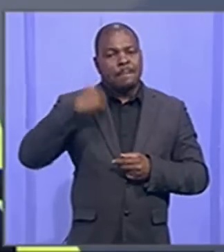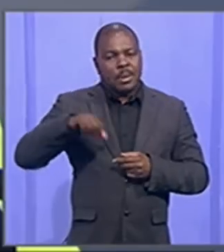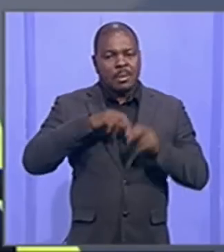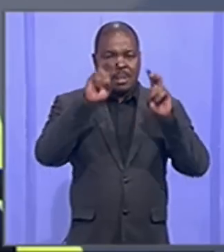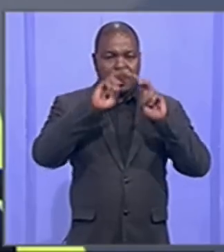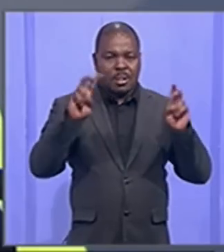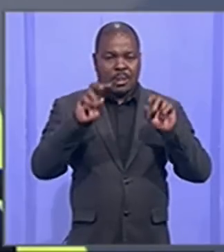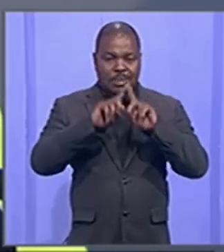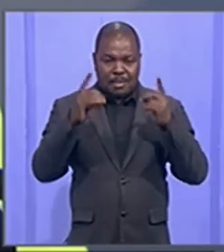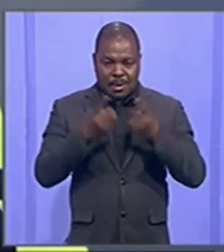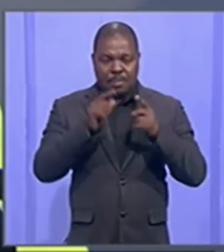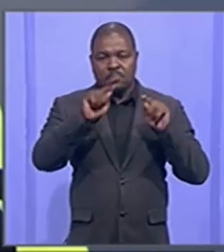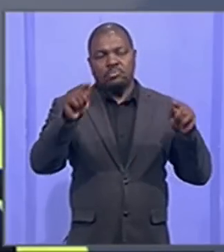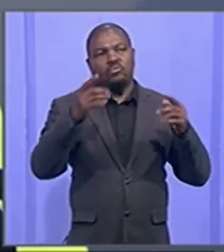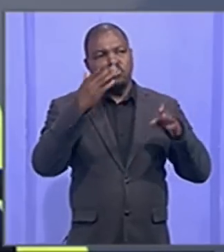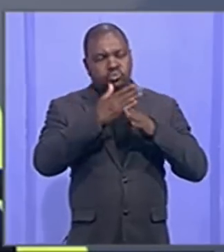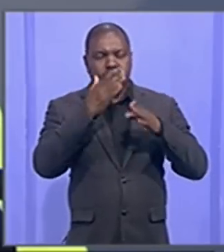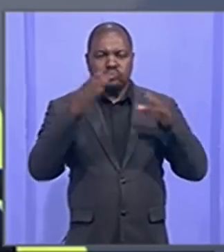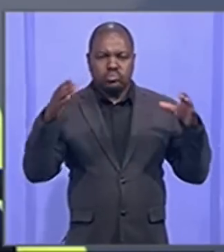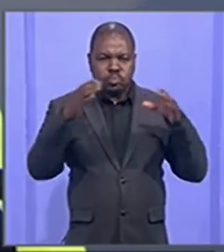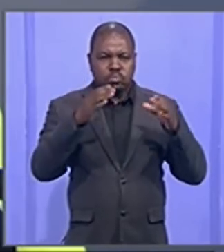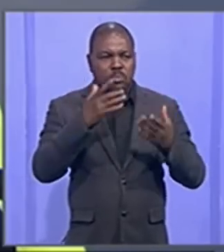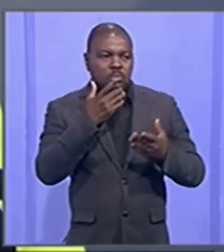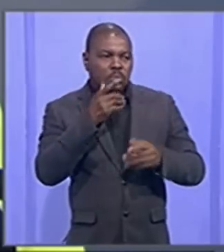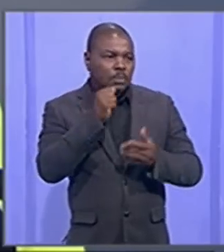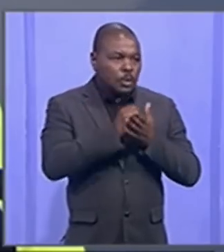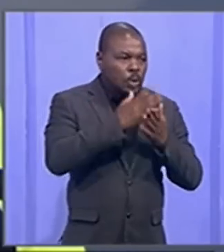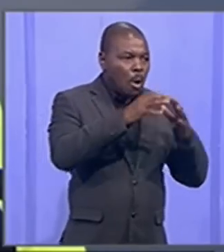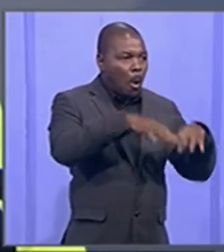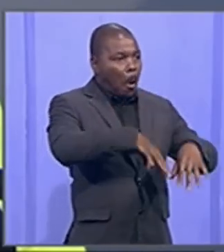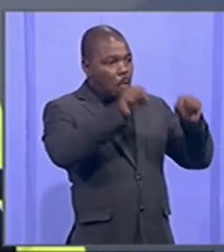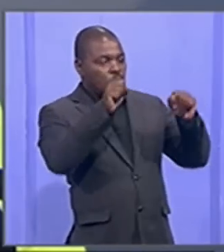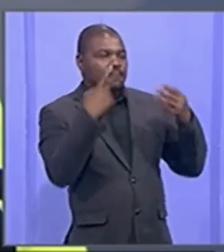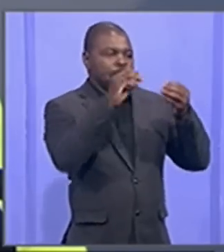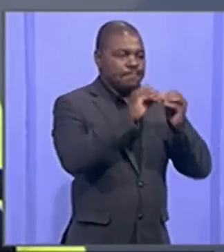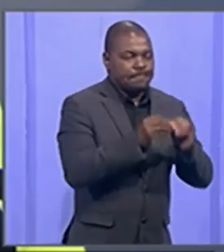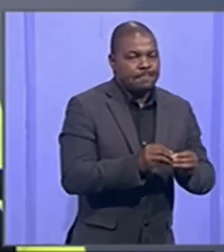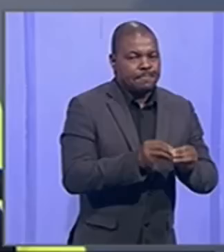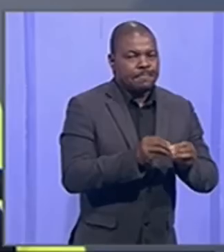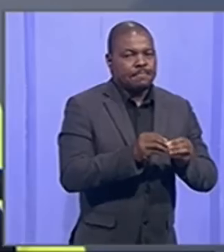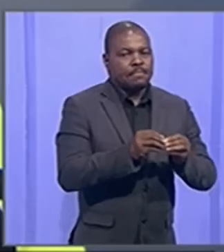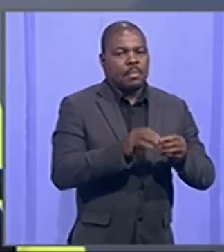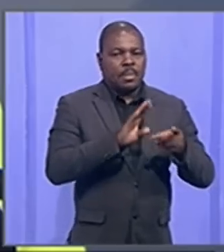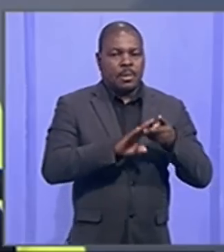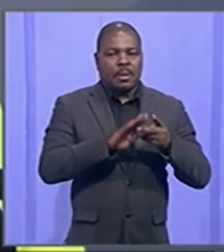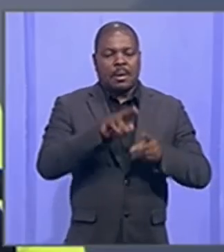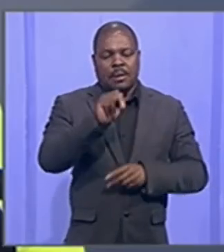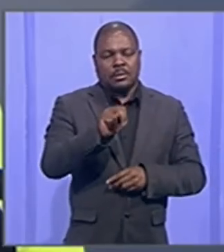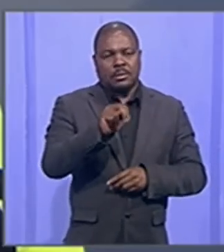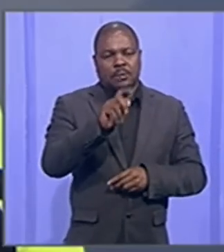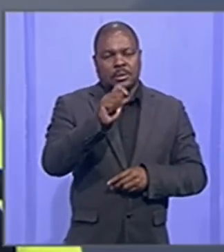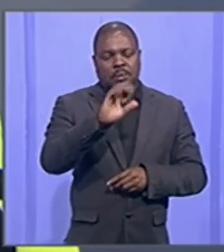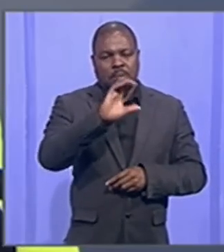Department are mobilized to power restoration efforts, while the NTC3